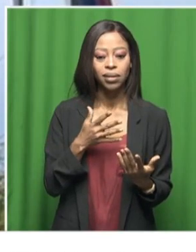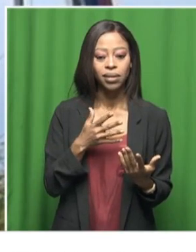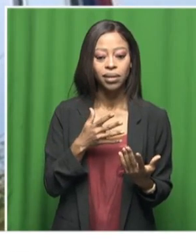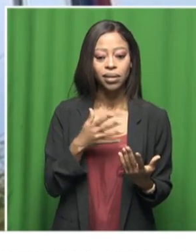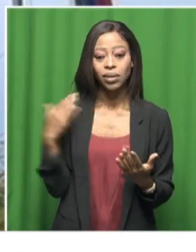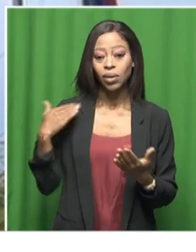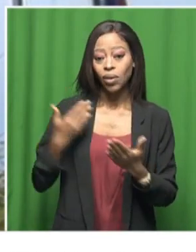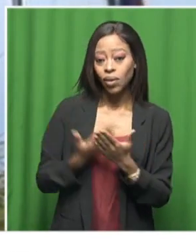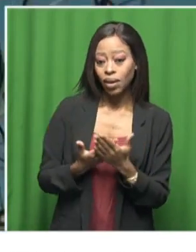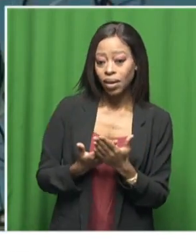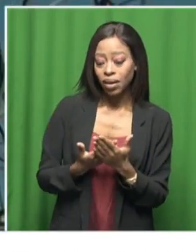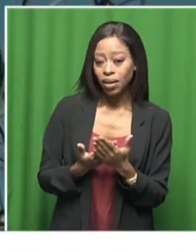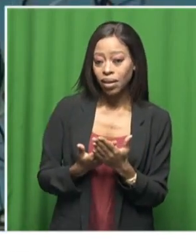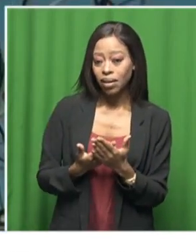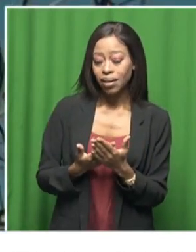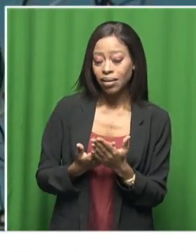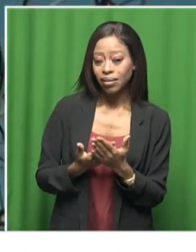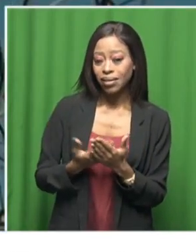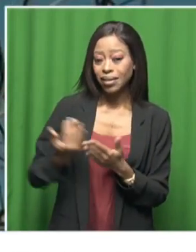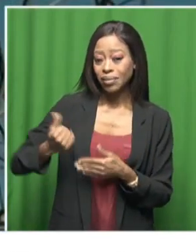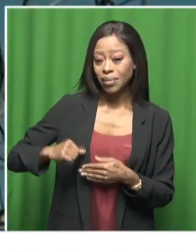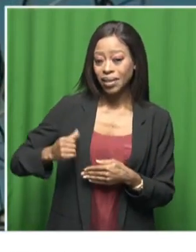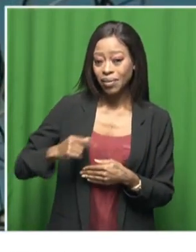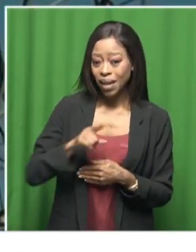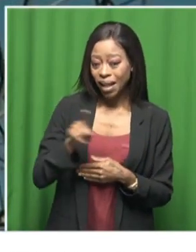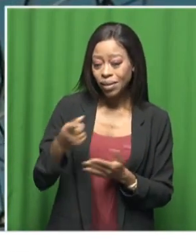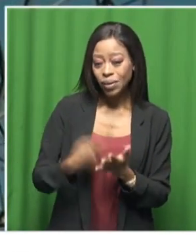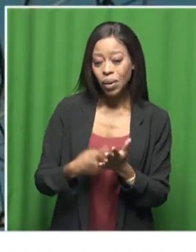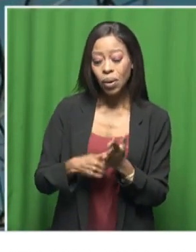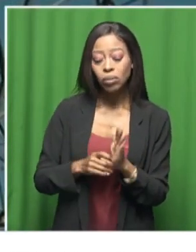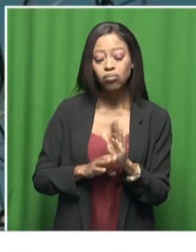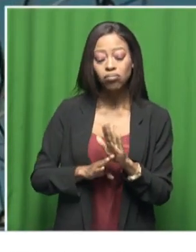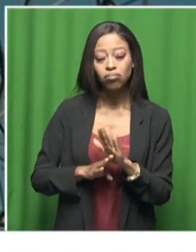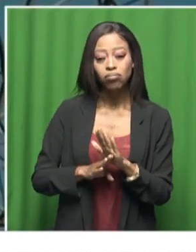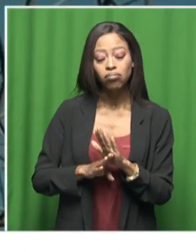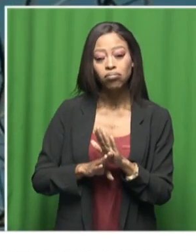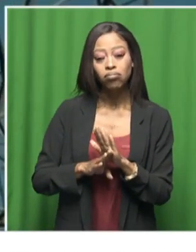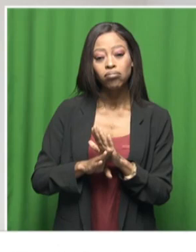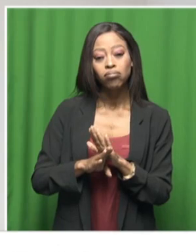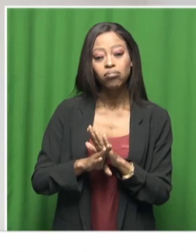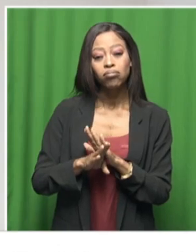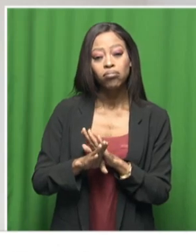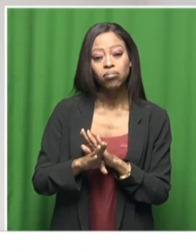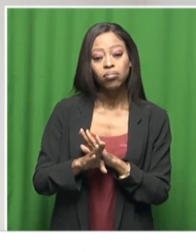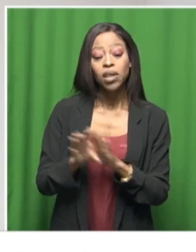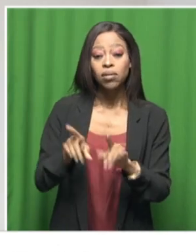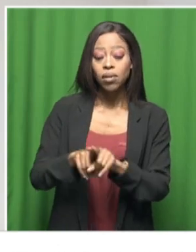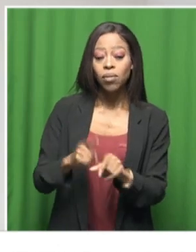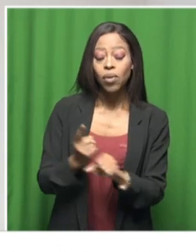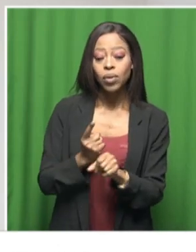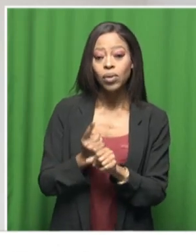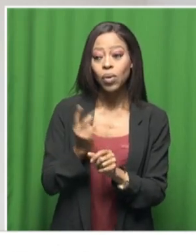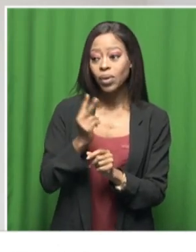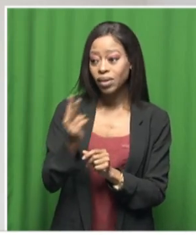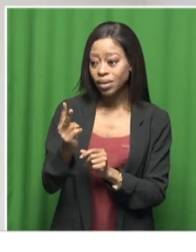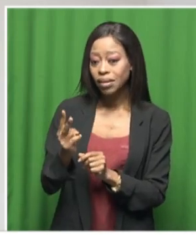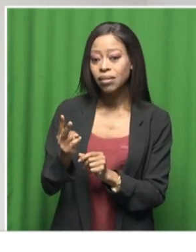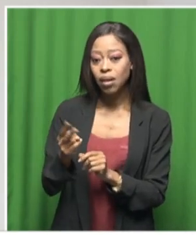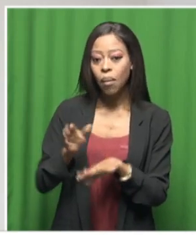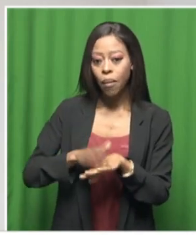which municipal debt is escalating, abating at all. In fact, we see that